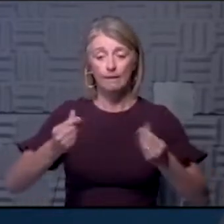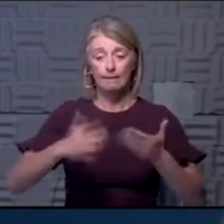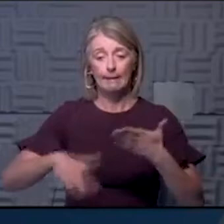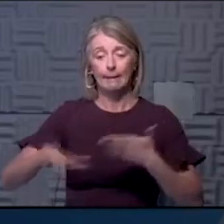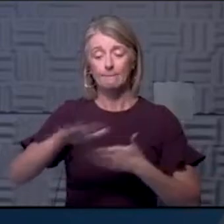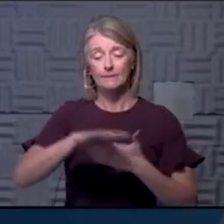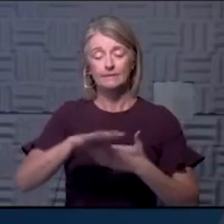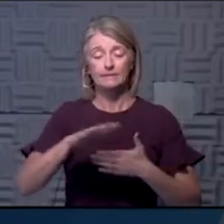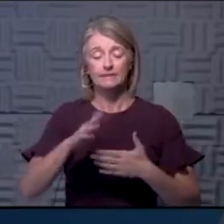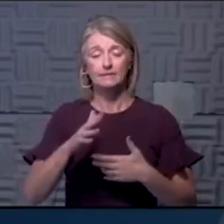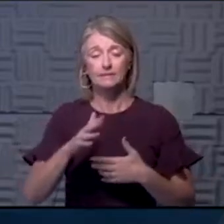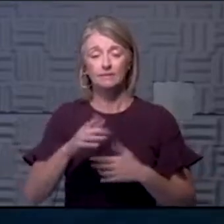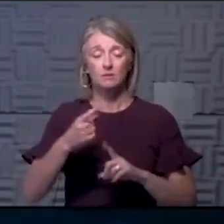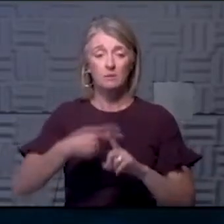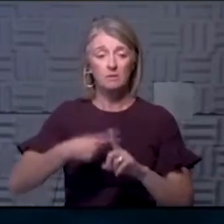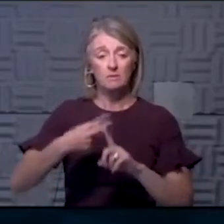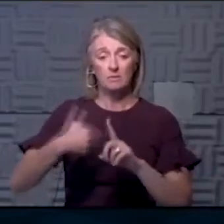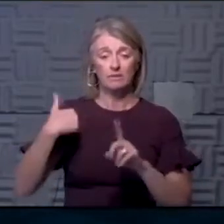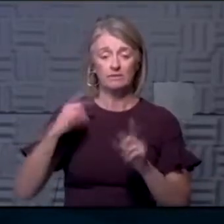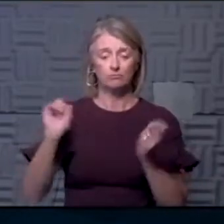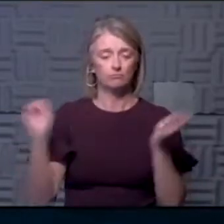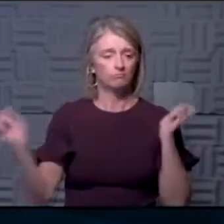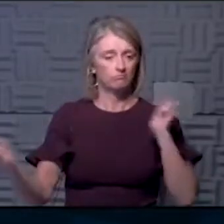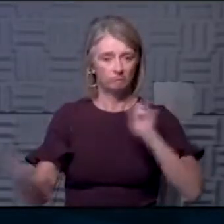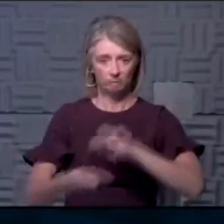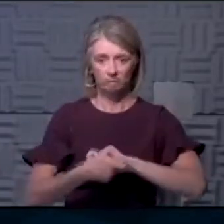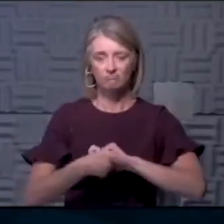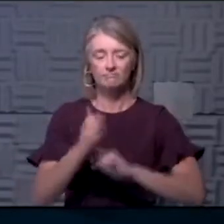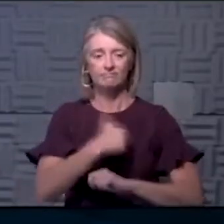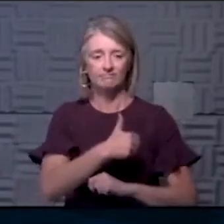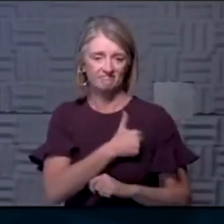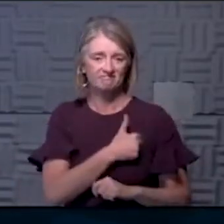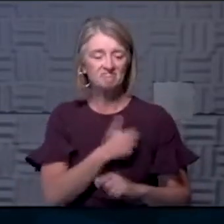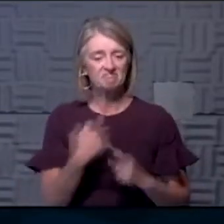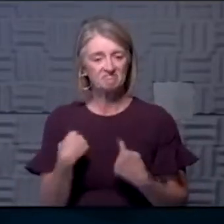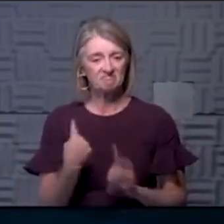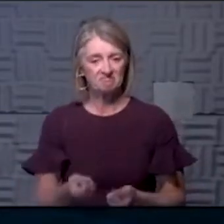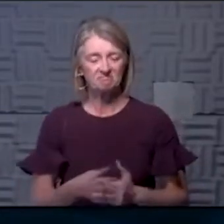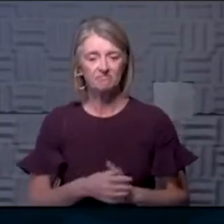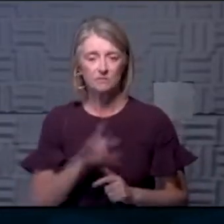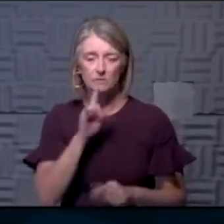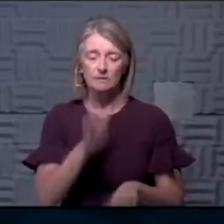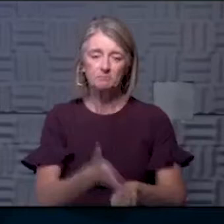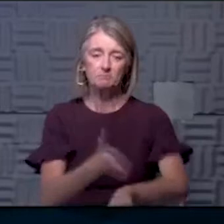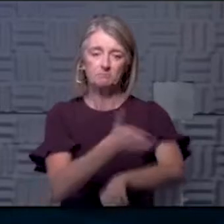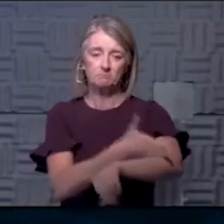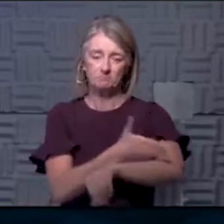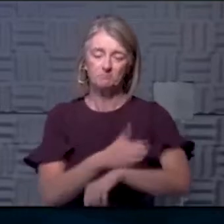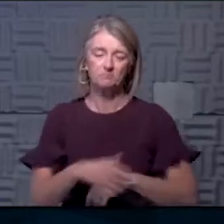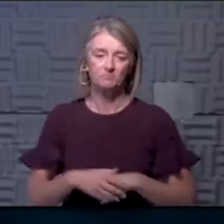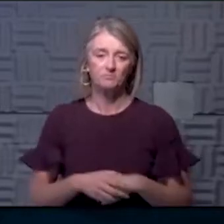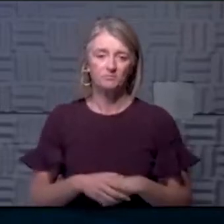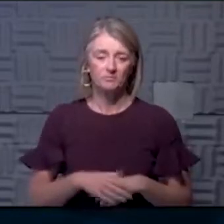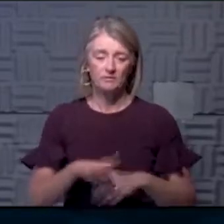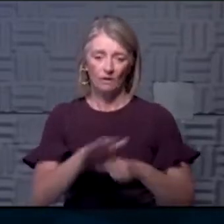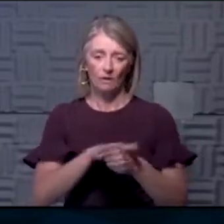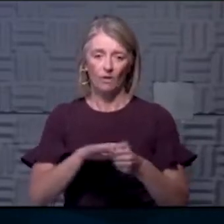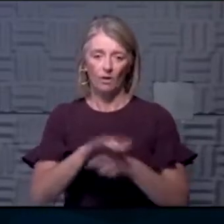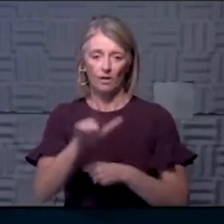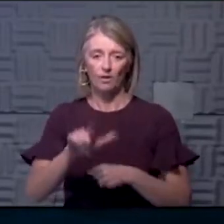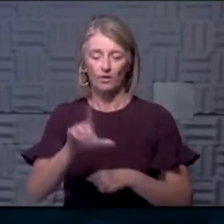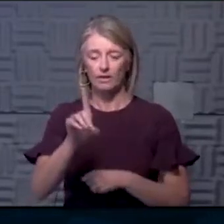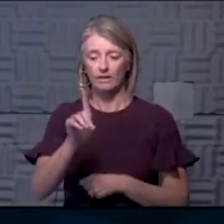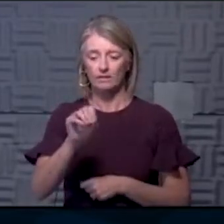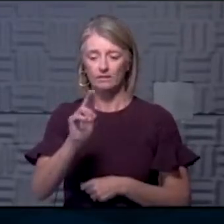a month and a half, 2 months ago, it's night and day. There's some really great progress that's been made locally there in the Lawrence and Douglas